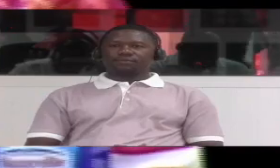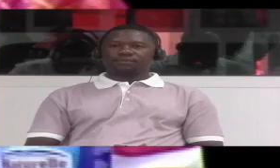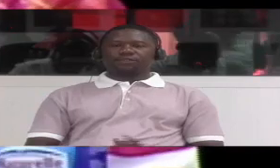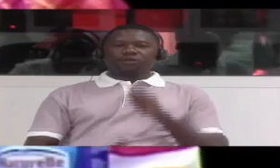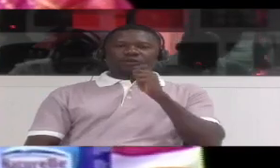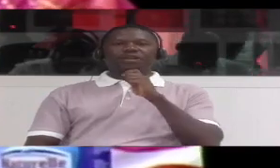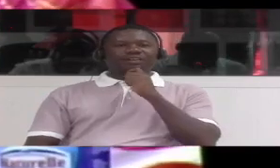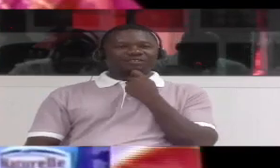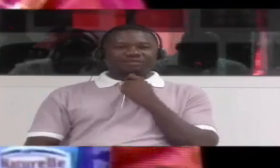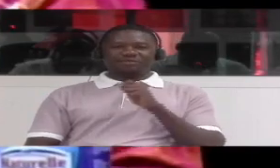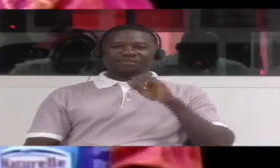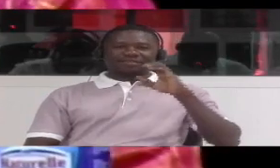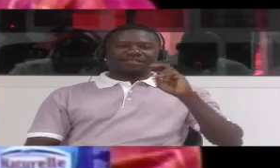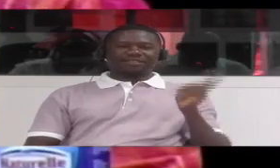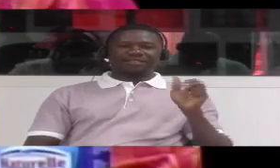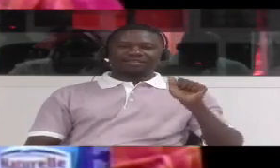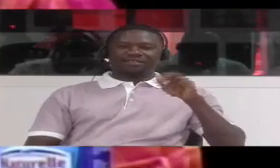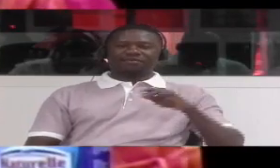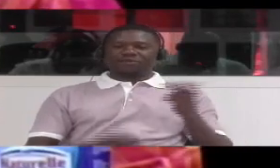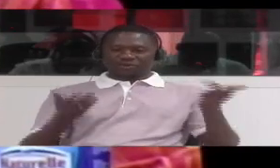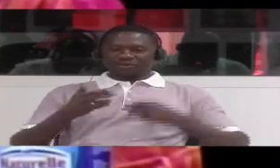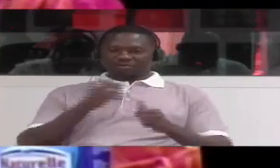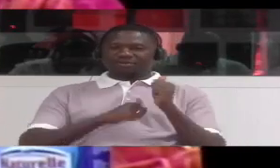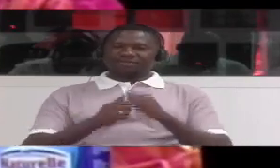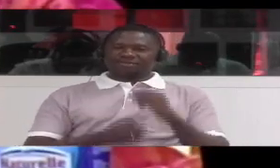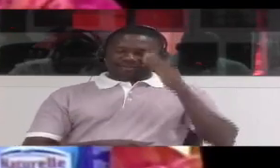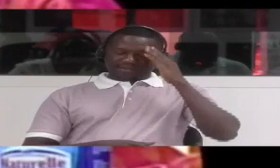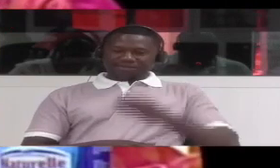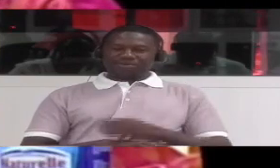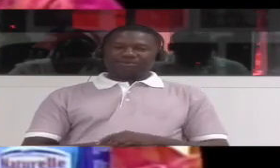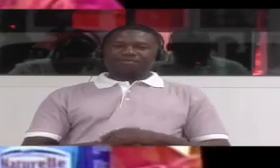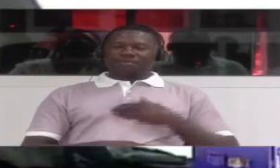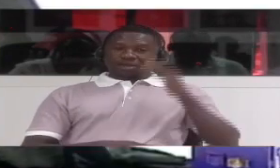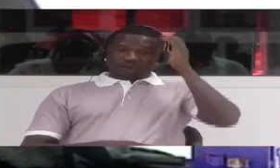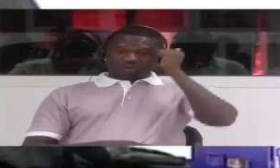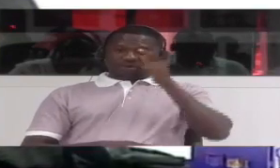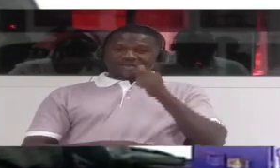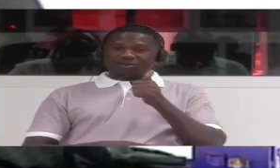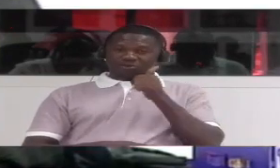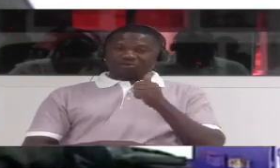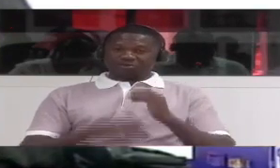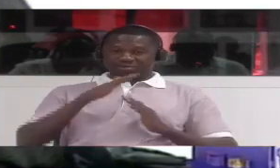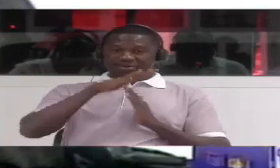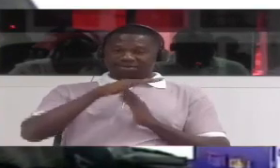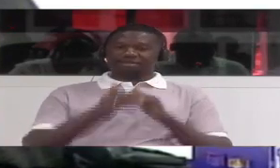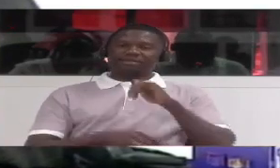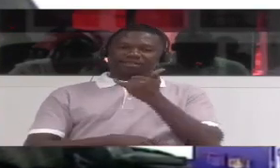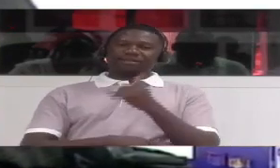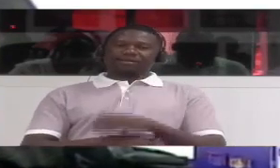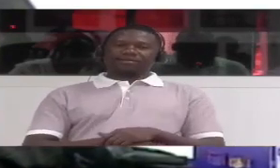Good afternoon, Mr. Cham. Welcome back. Thank you. I hope that you had a good break.